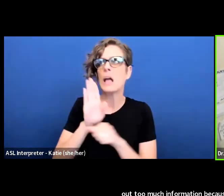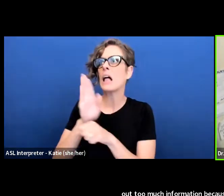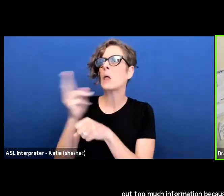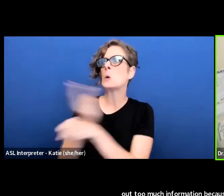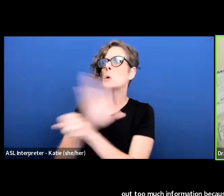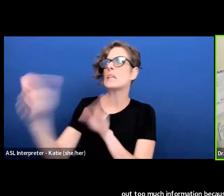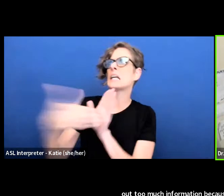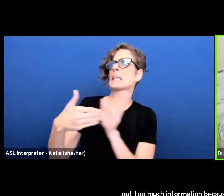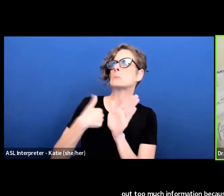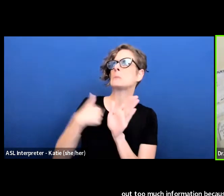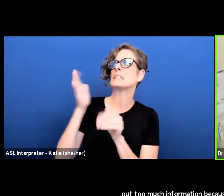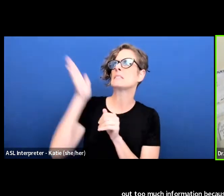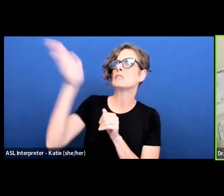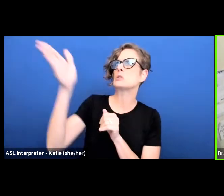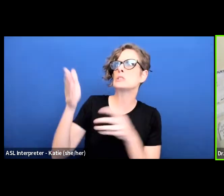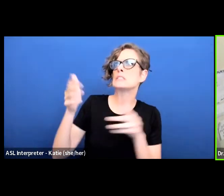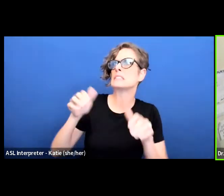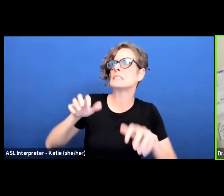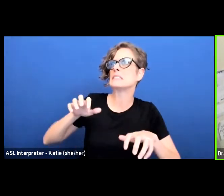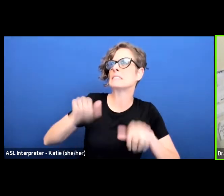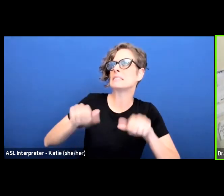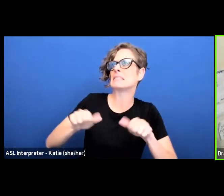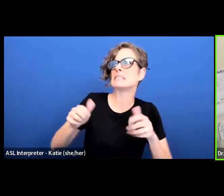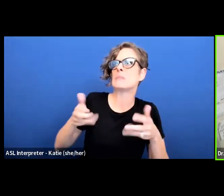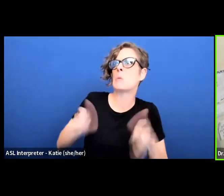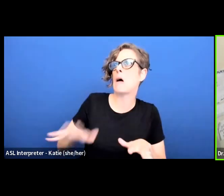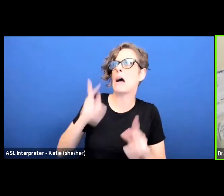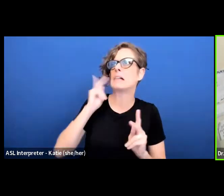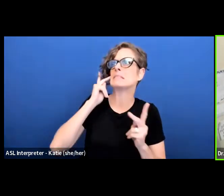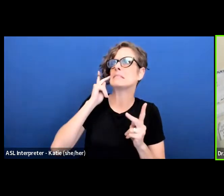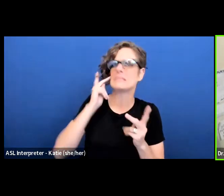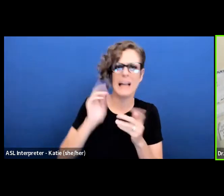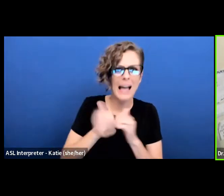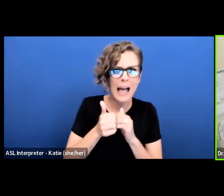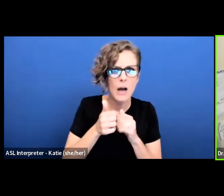some way. And is there a way that that can be handled?